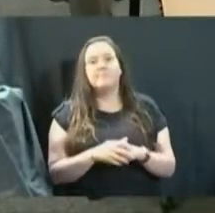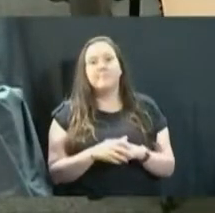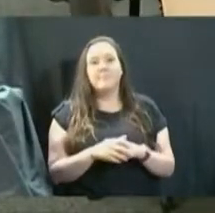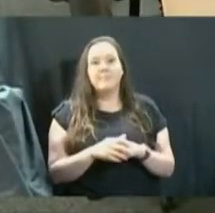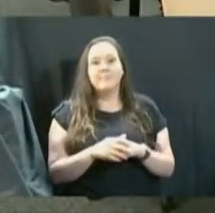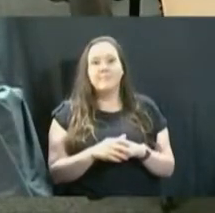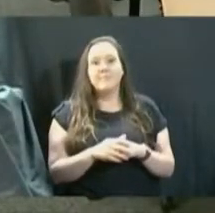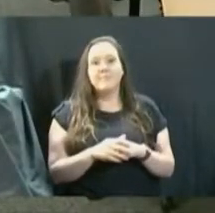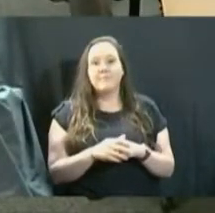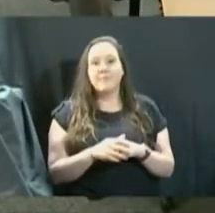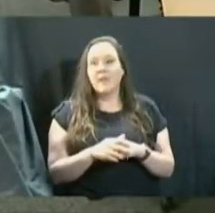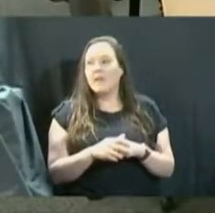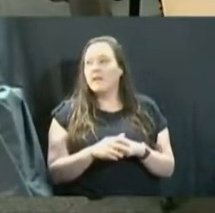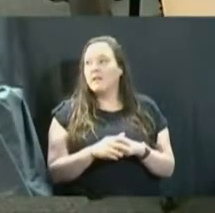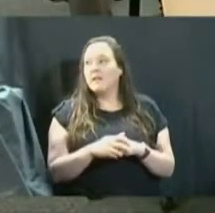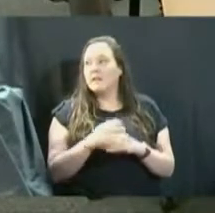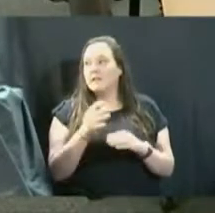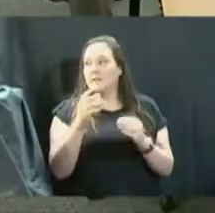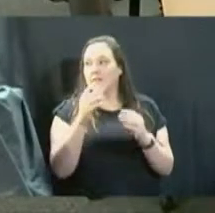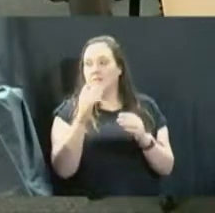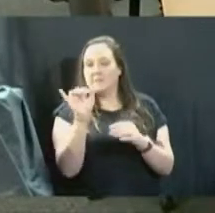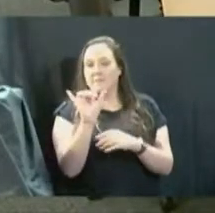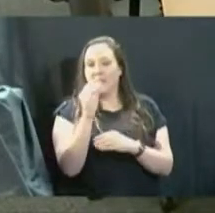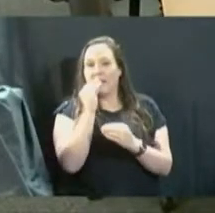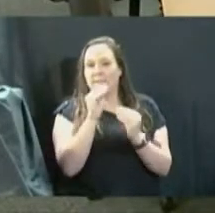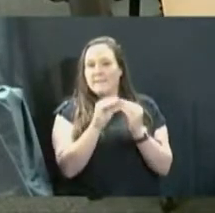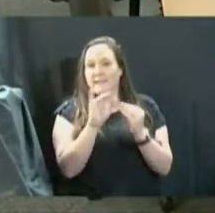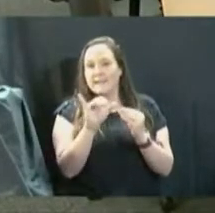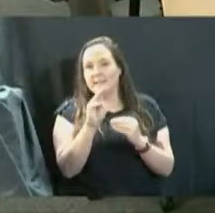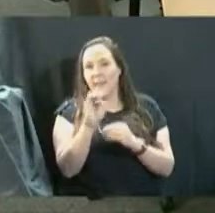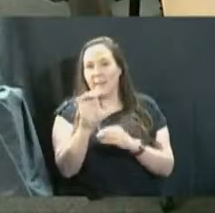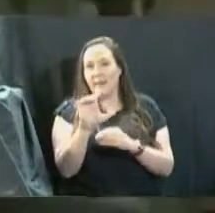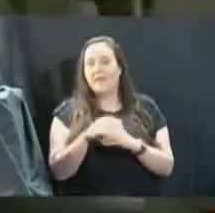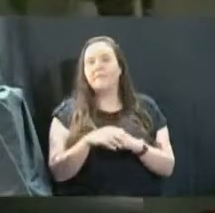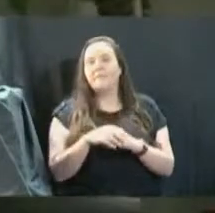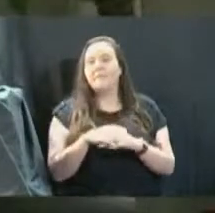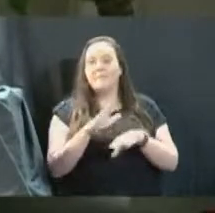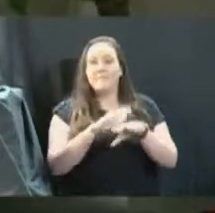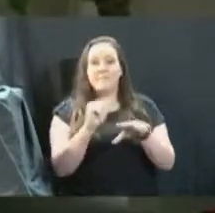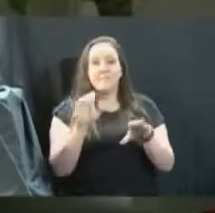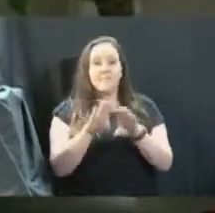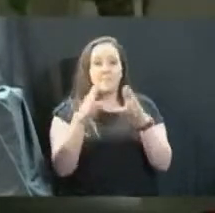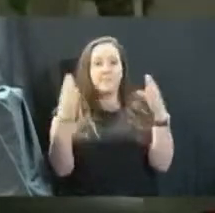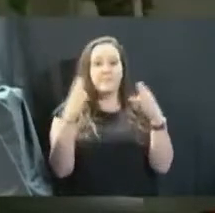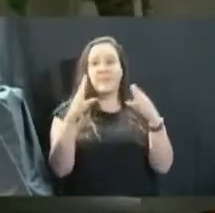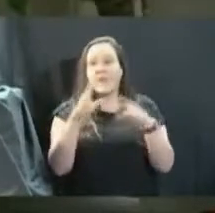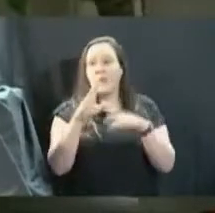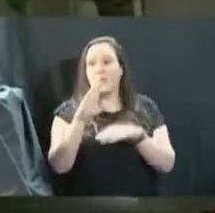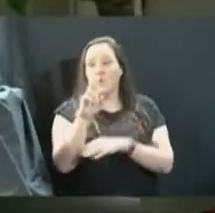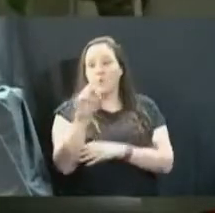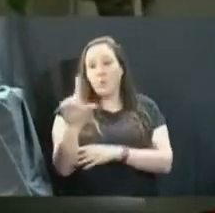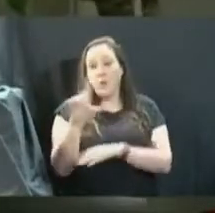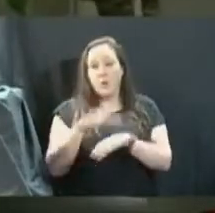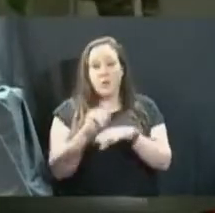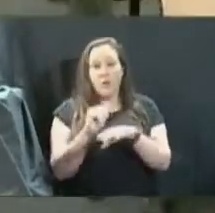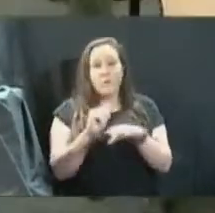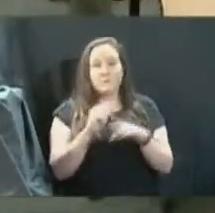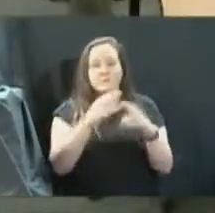the saying is kiss your microphone. Not really. Okay, so call into order. Melinda, if you could do a roll call. Sure.